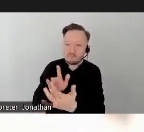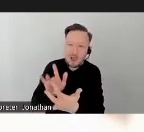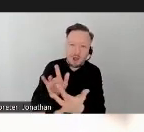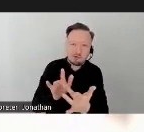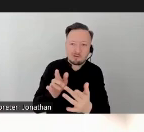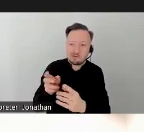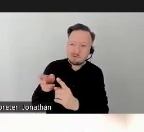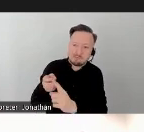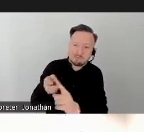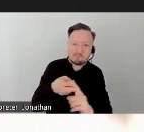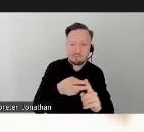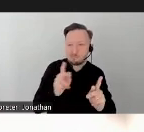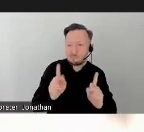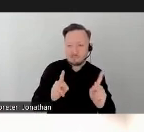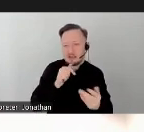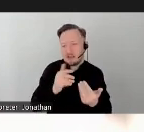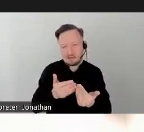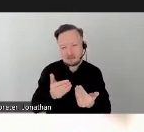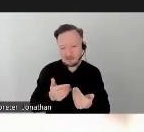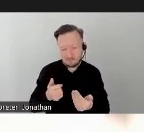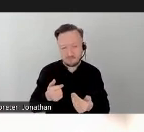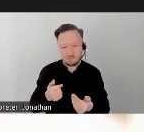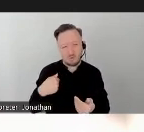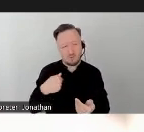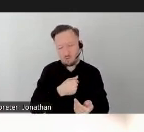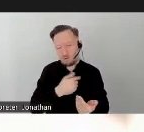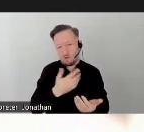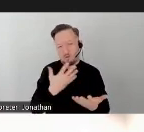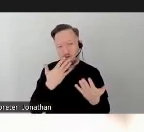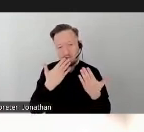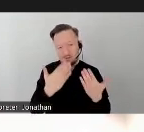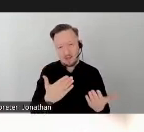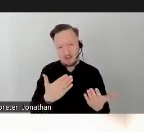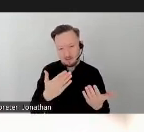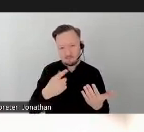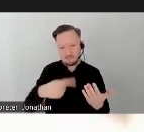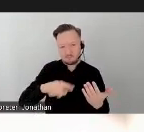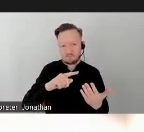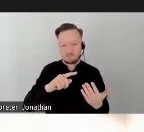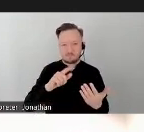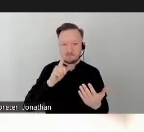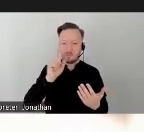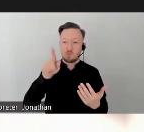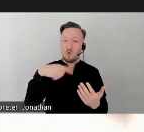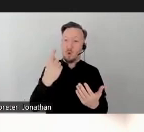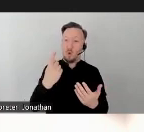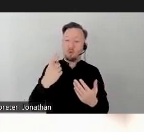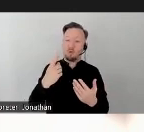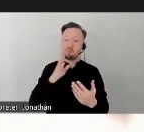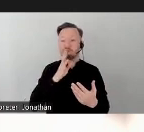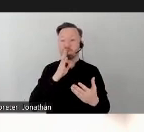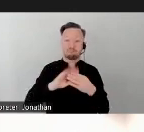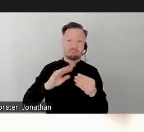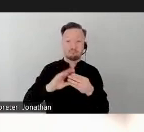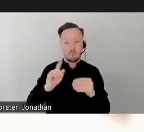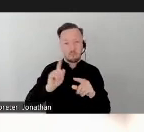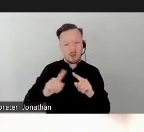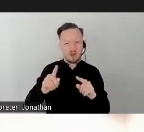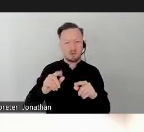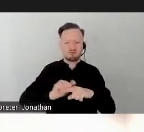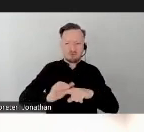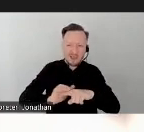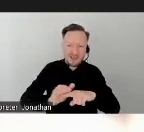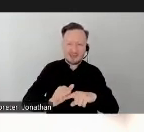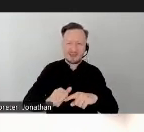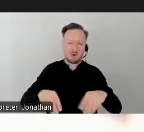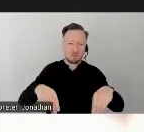much interested in expressing our appreciation, not just by way of words, but really by training, by providing meals,